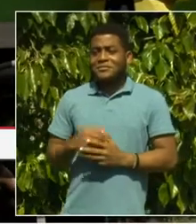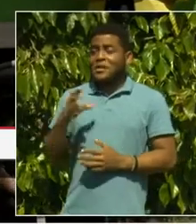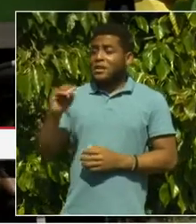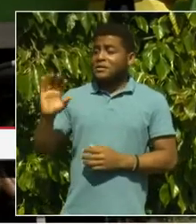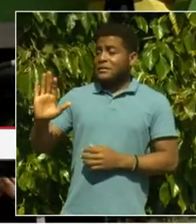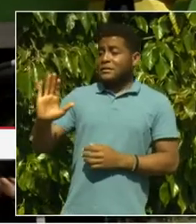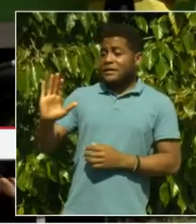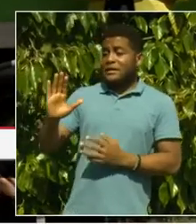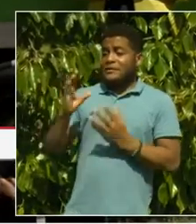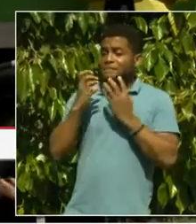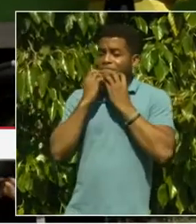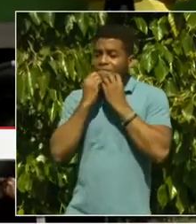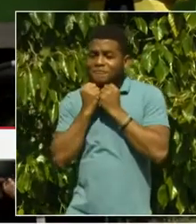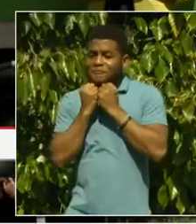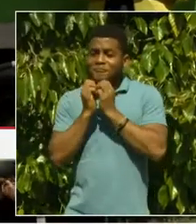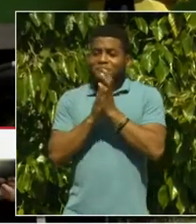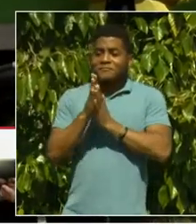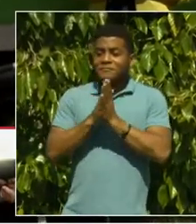justice.